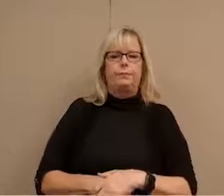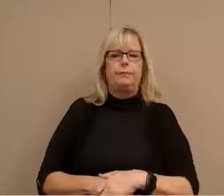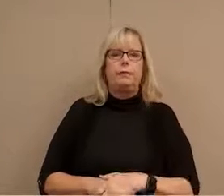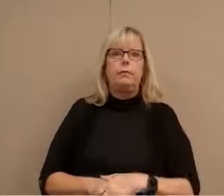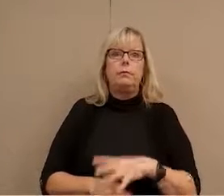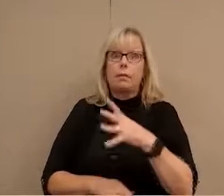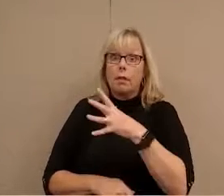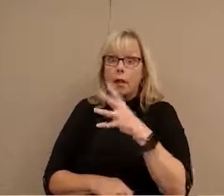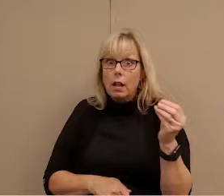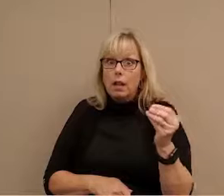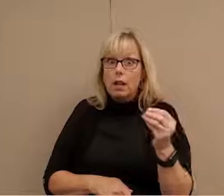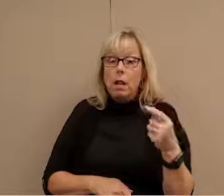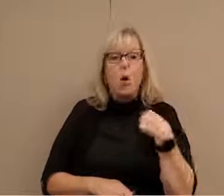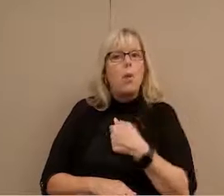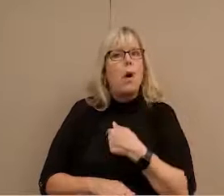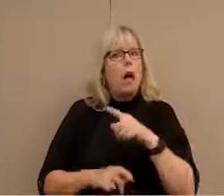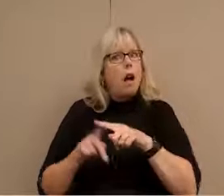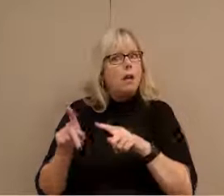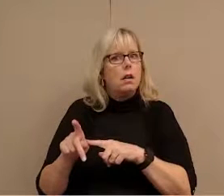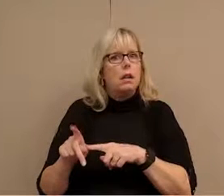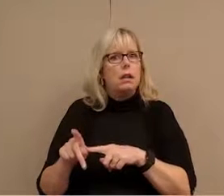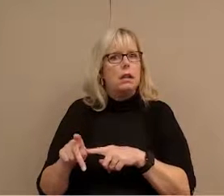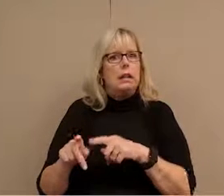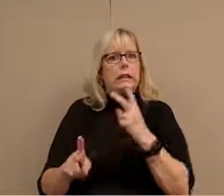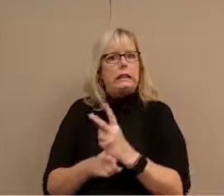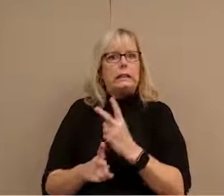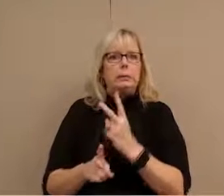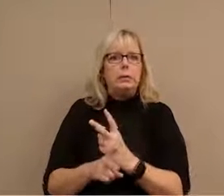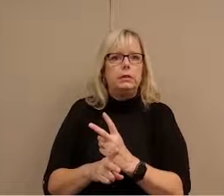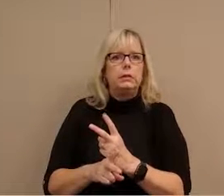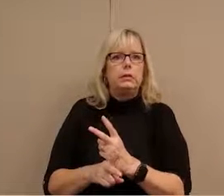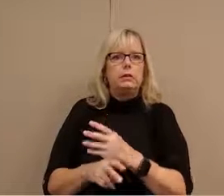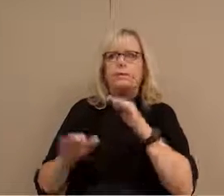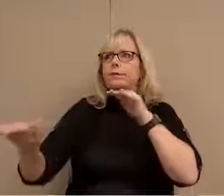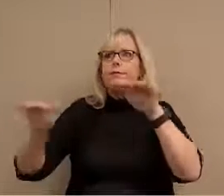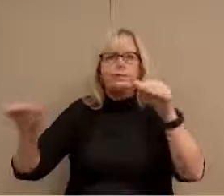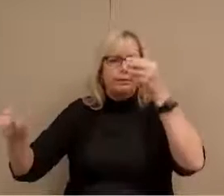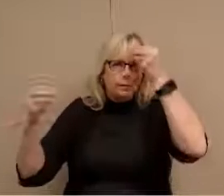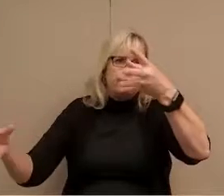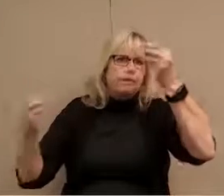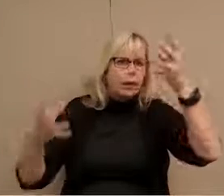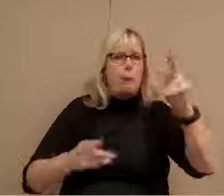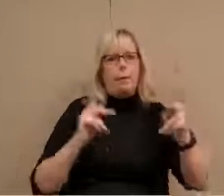And we have to just keep spreading that message.